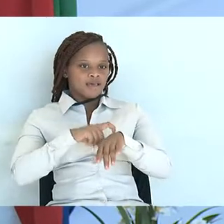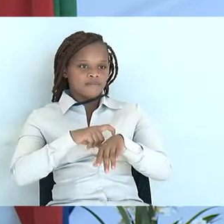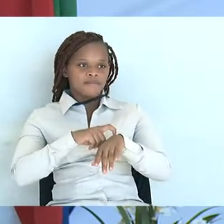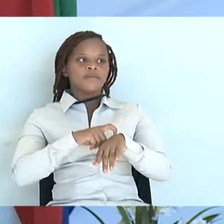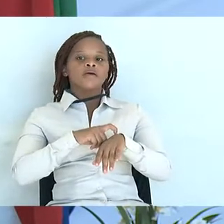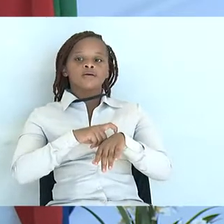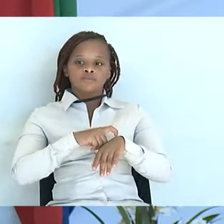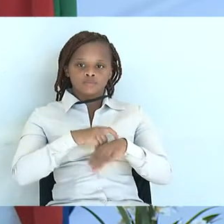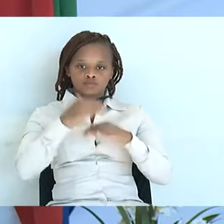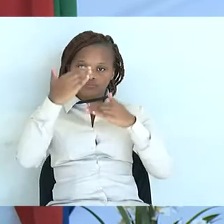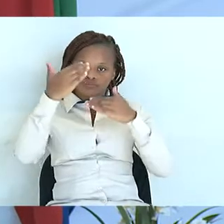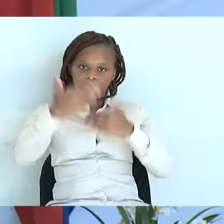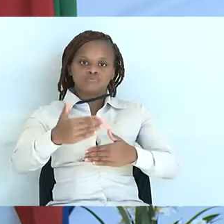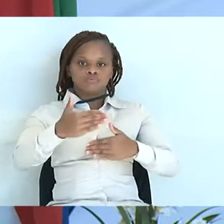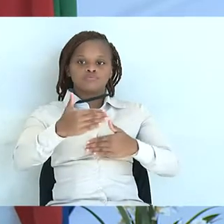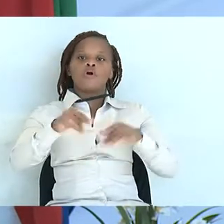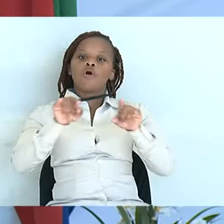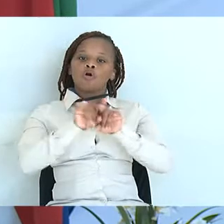that we do have